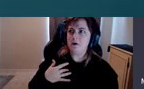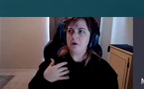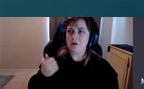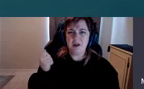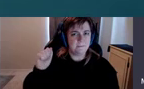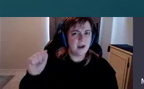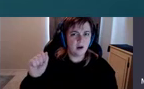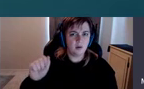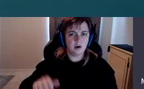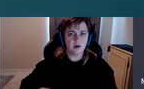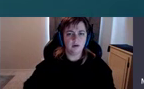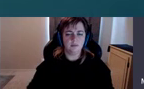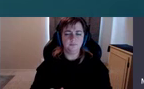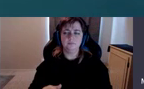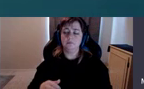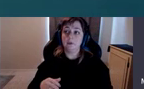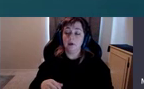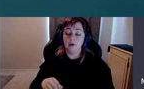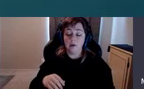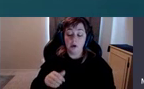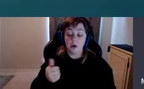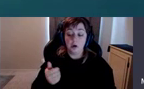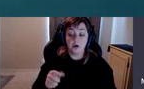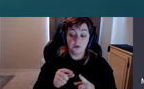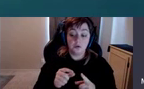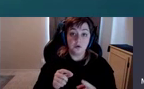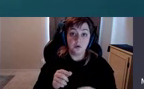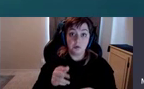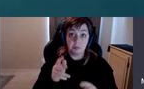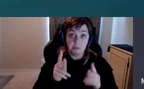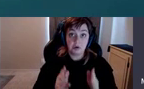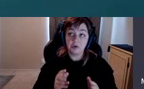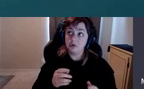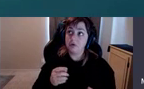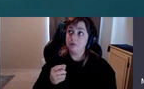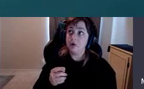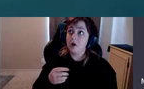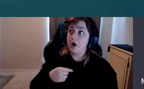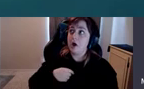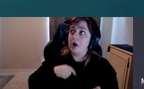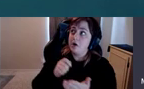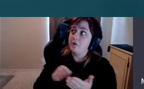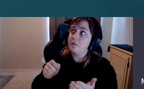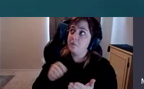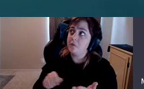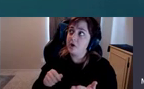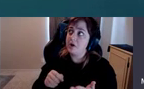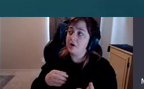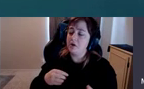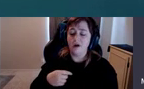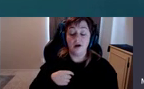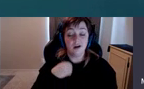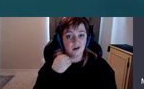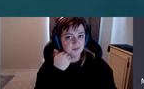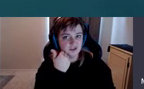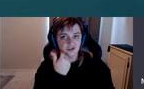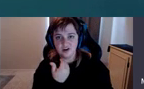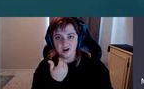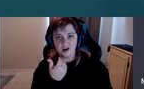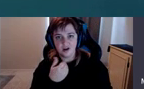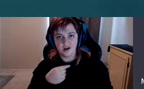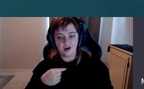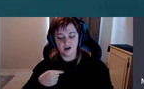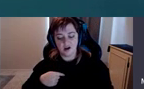someone said earlier, I write because I can be introverted and shy when introducing myself to others. Writing allows me to step past this